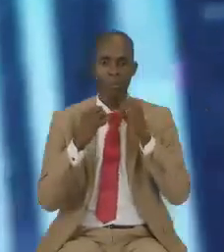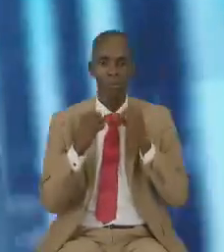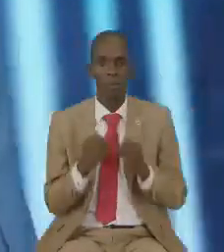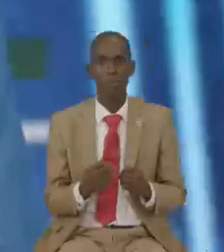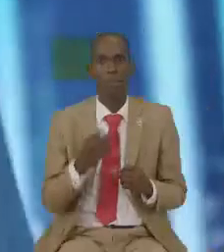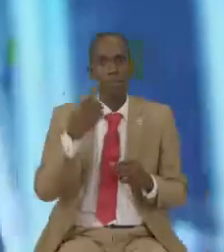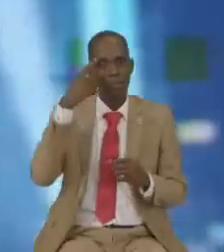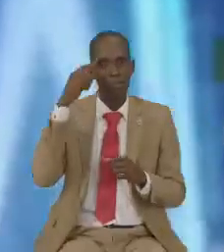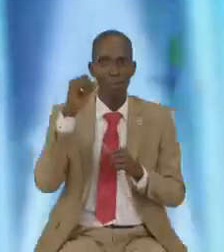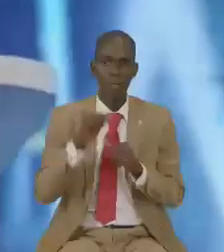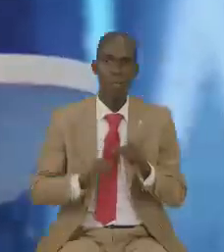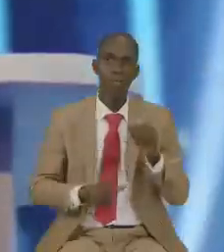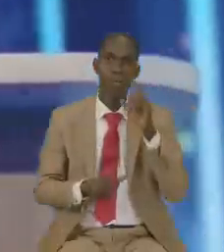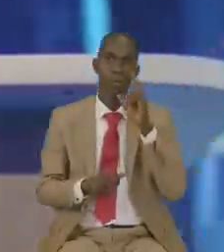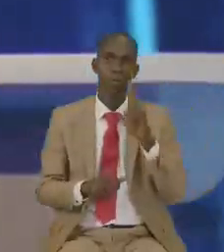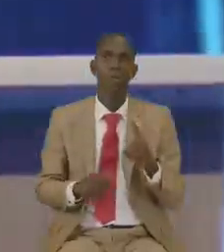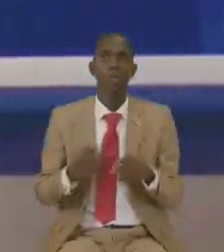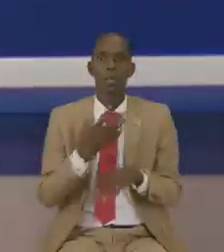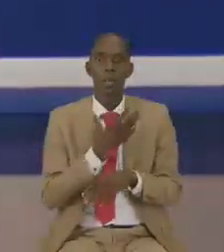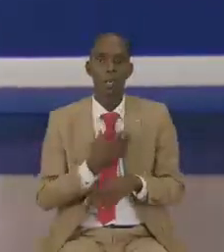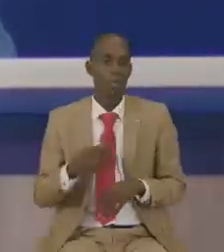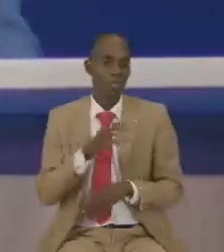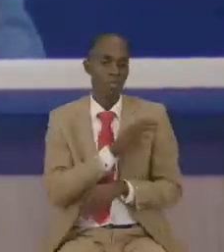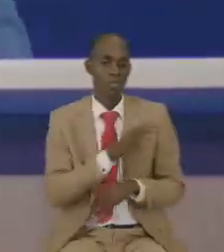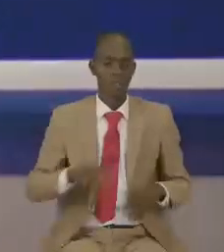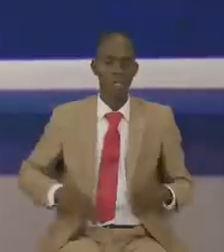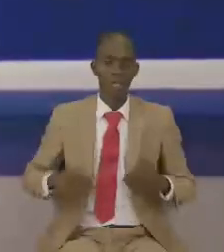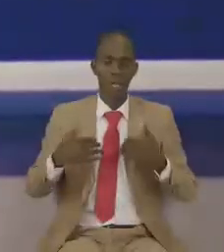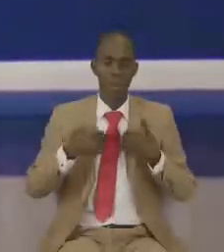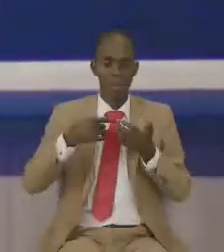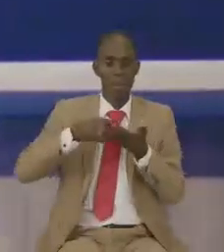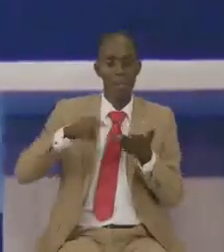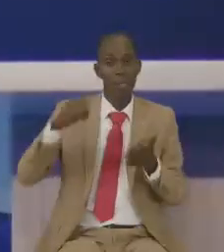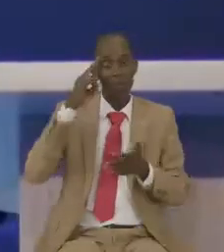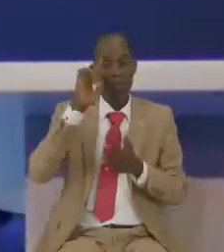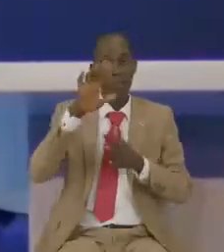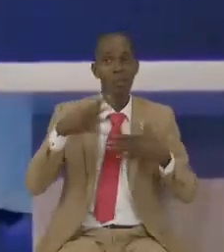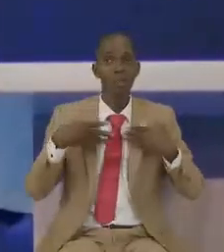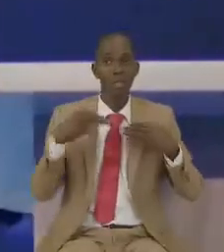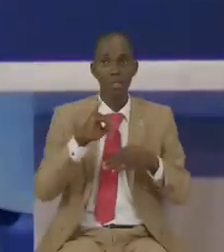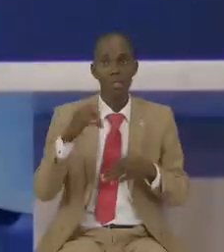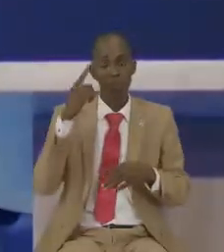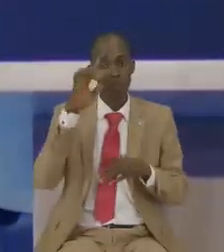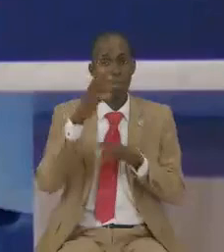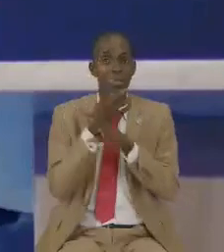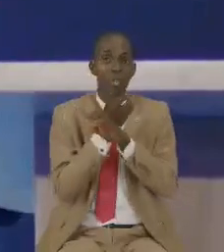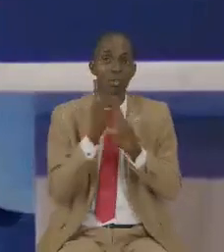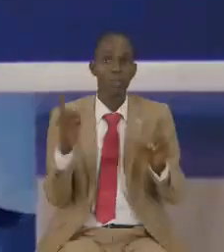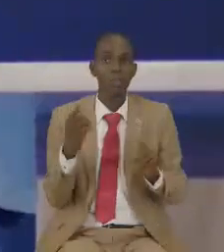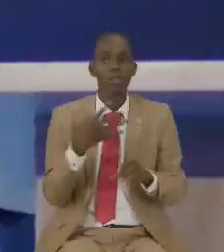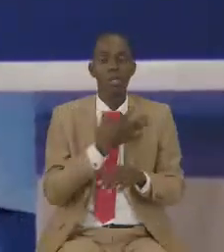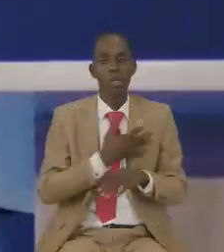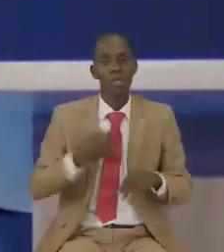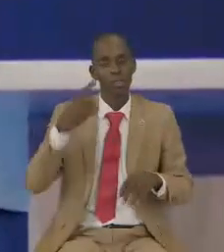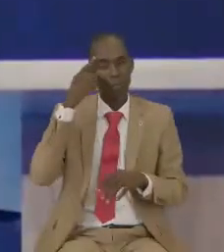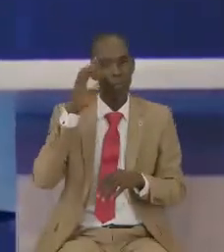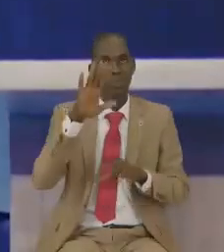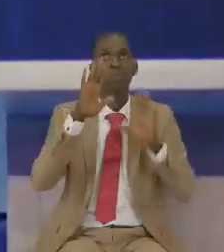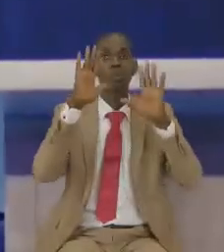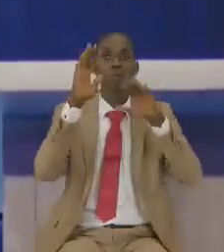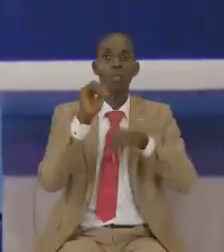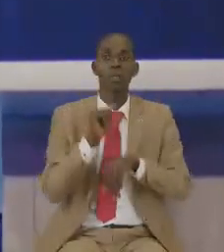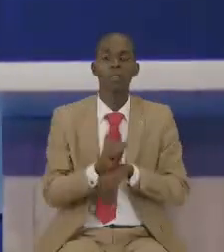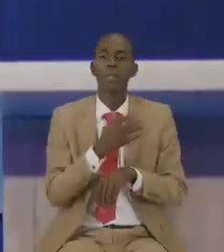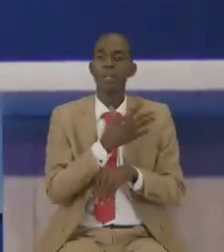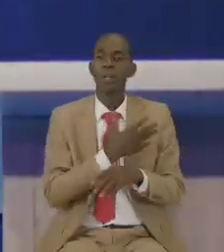for everyone. And Christ has paid for your healing, for your deliverance, and for your miracle. And